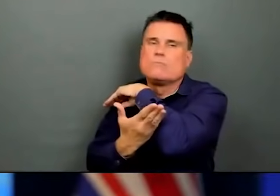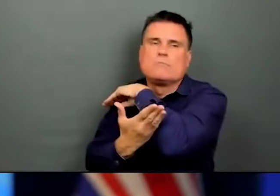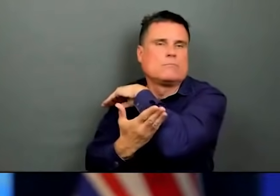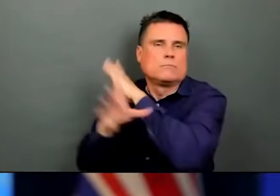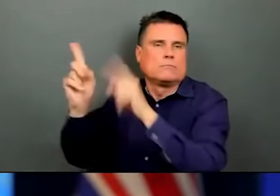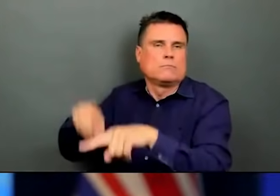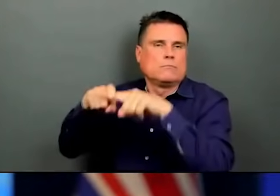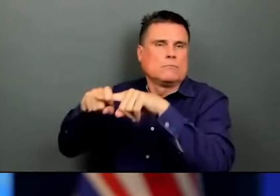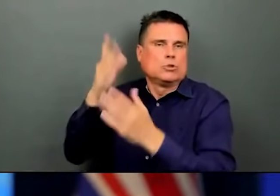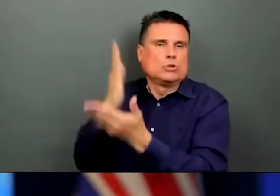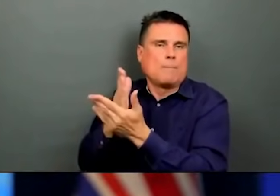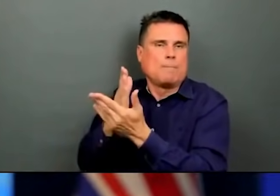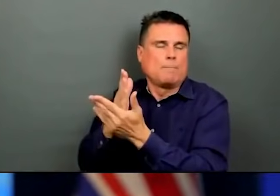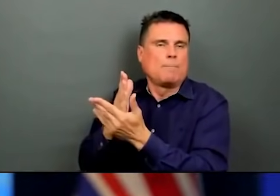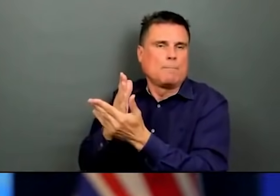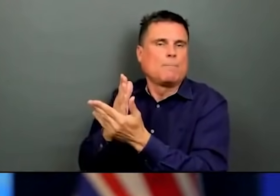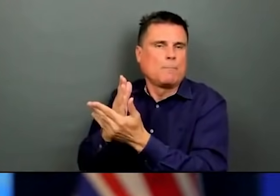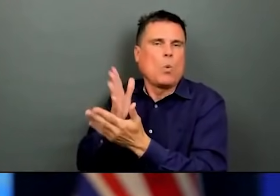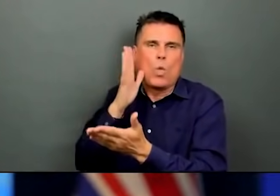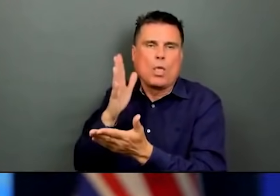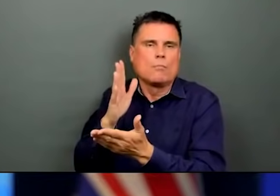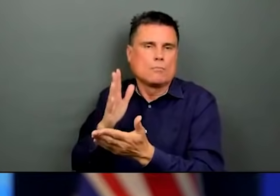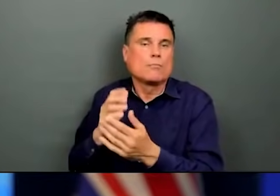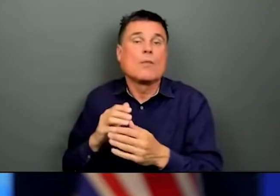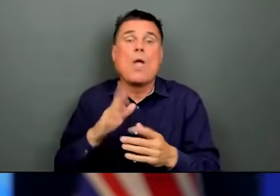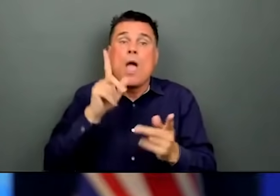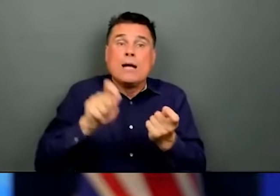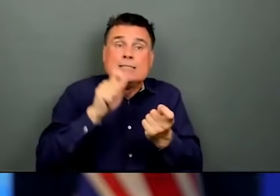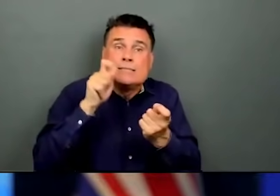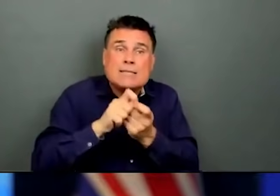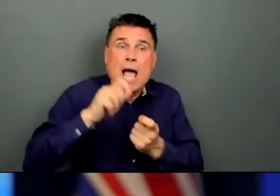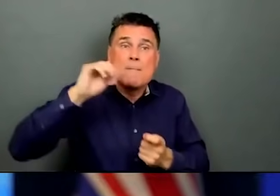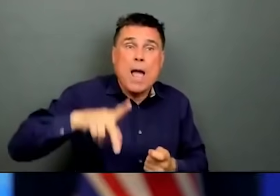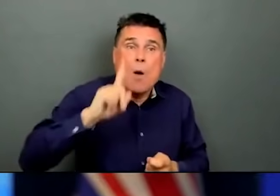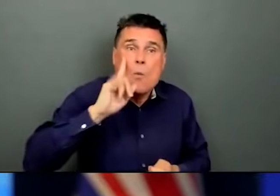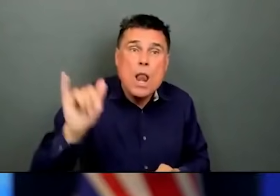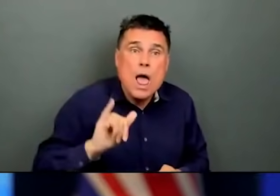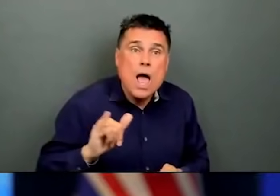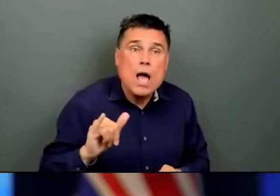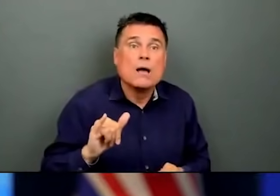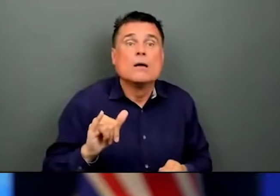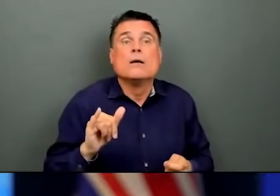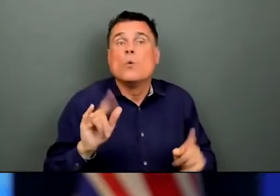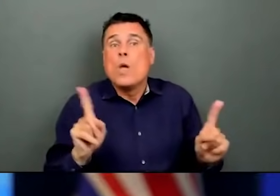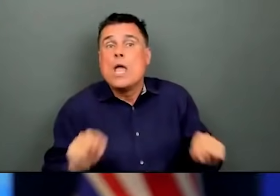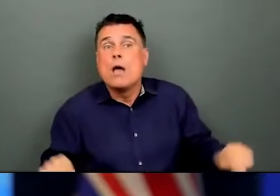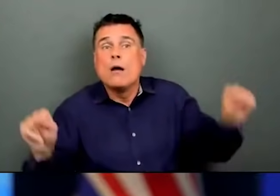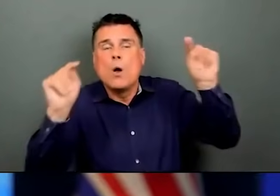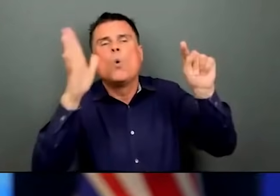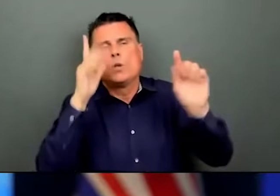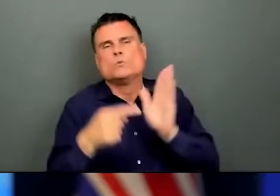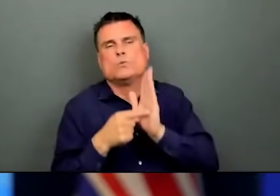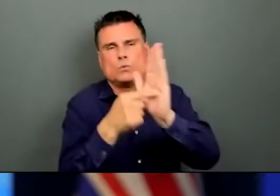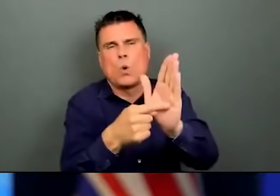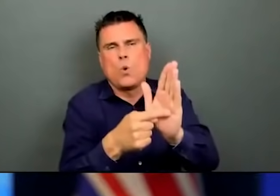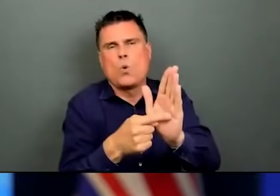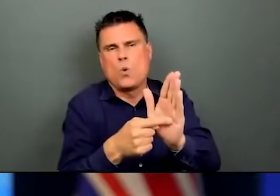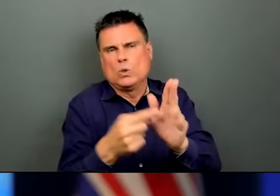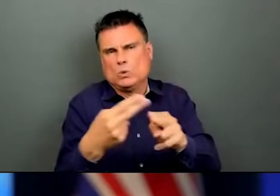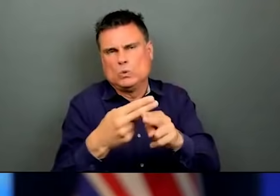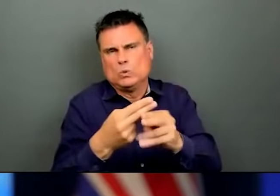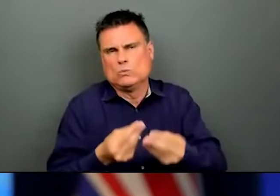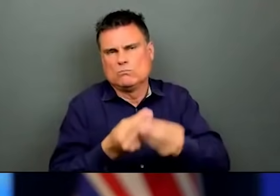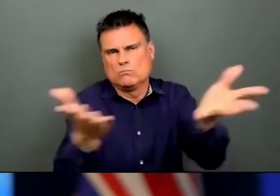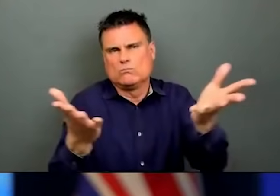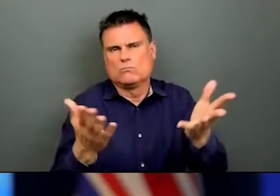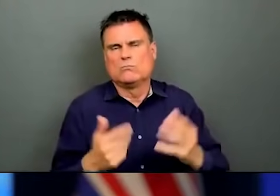for with respect to maps will be made available to you as quickly as I can. But this is a positive day for not just the Pachidat, the